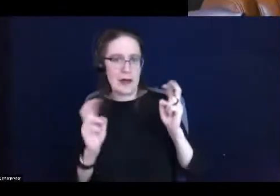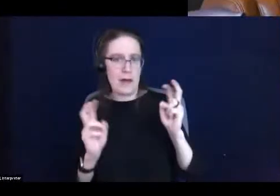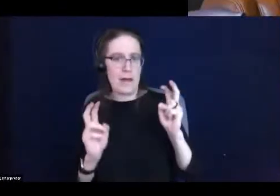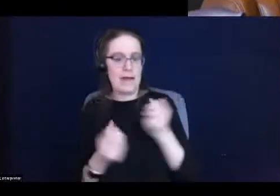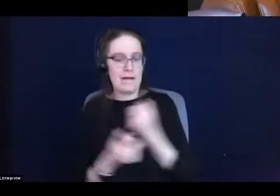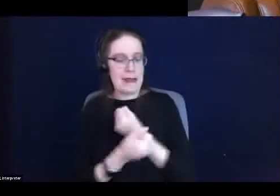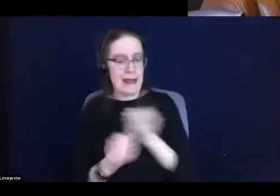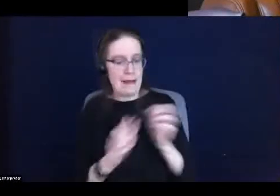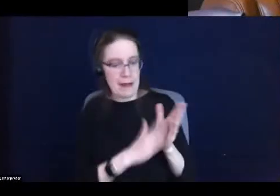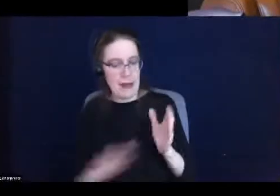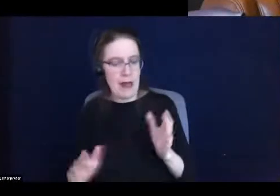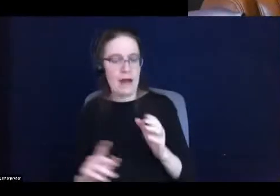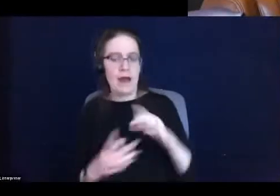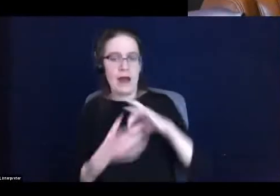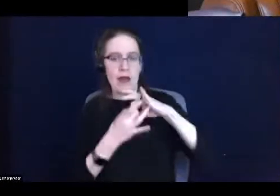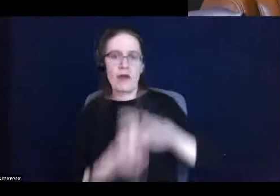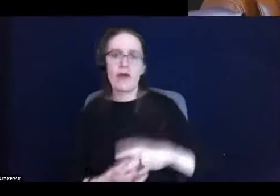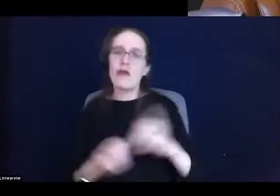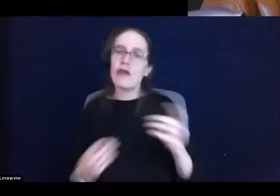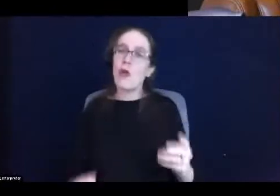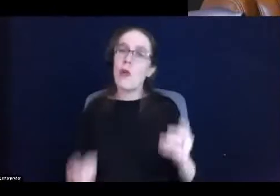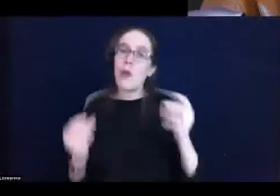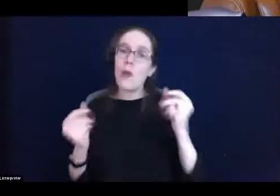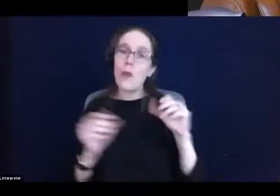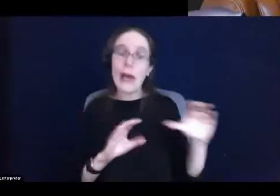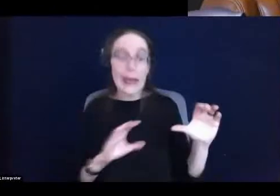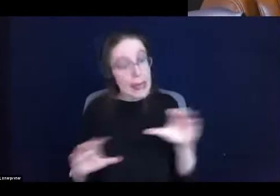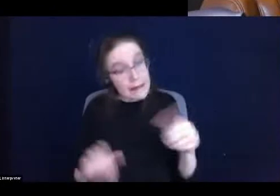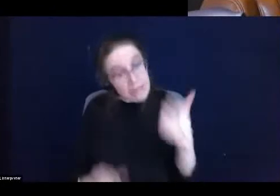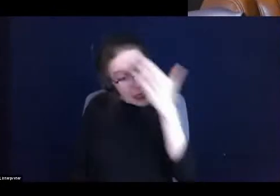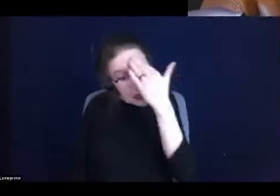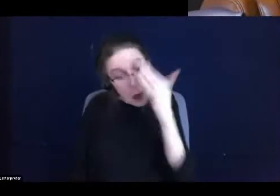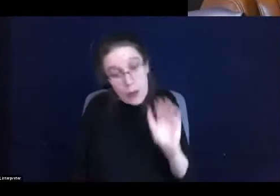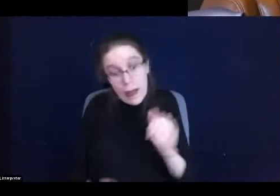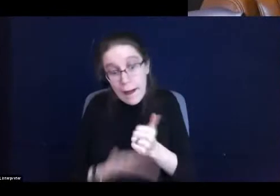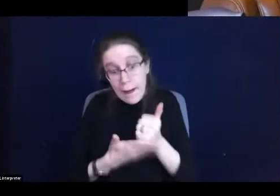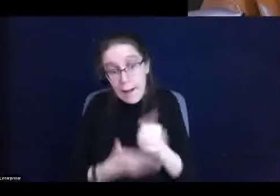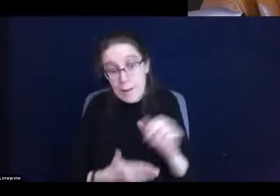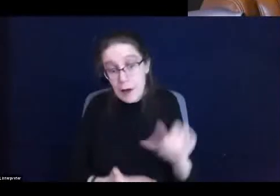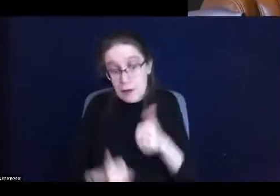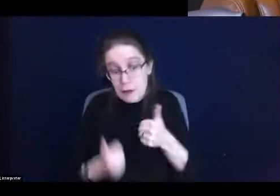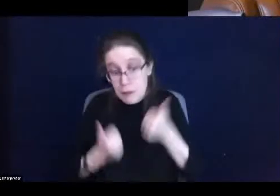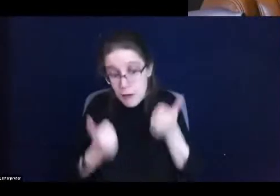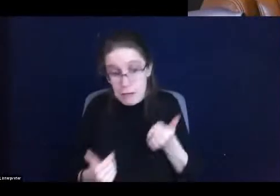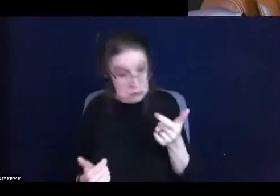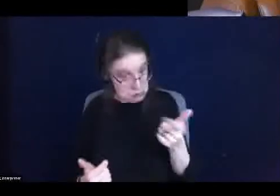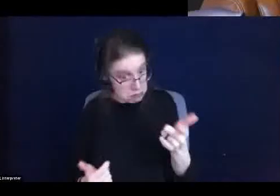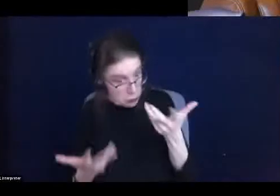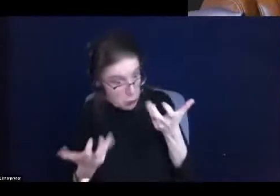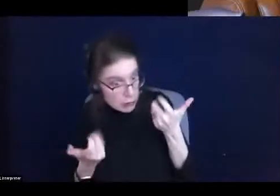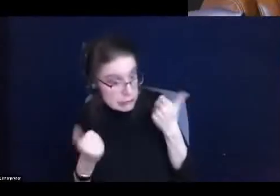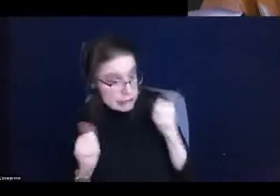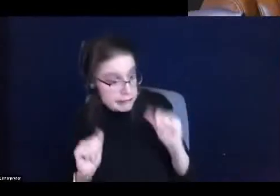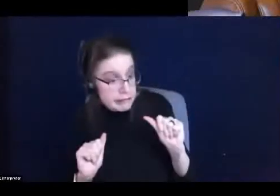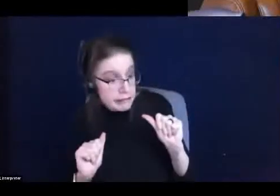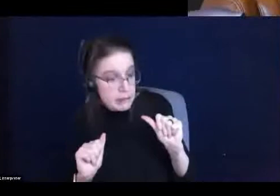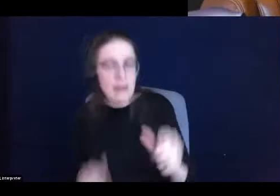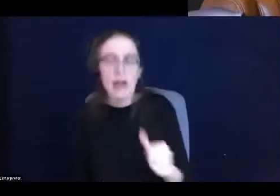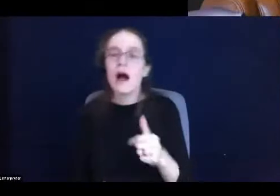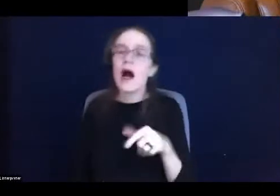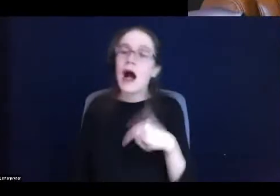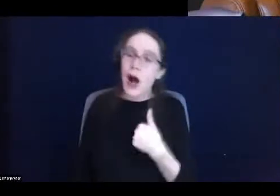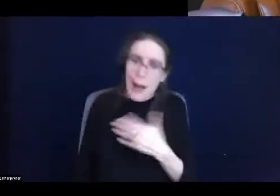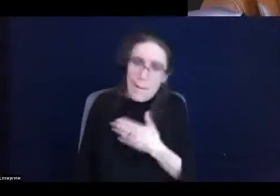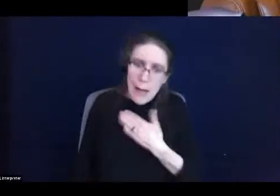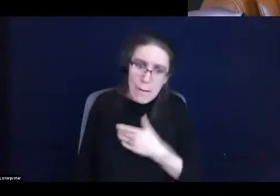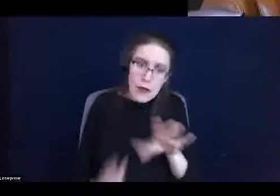There's this quick activity I know that has helped other survivors. Would you like to try it? I'm glad you found something that helps you feel